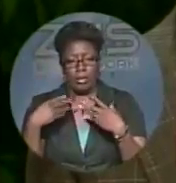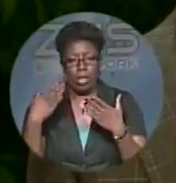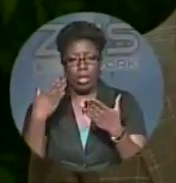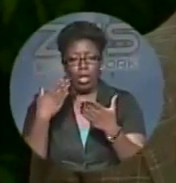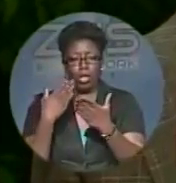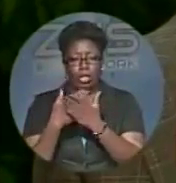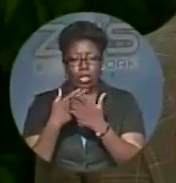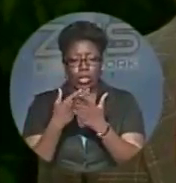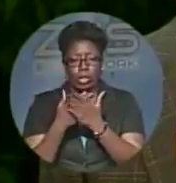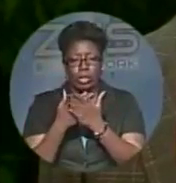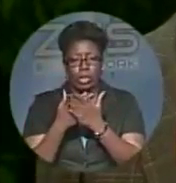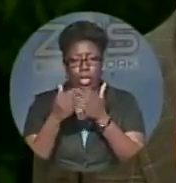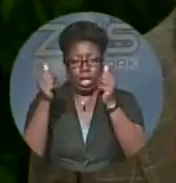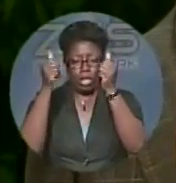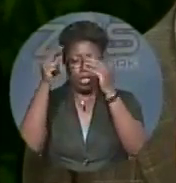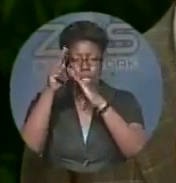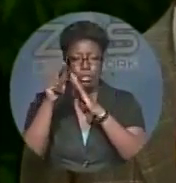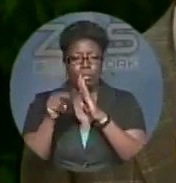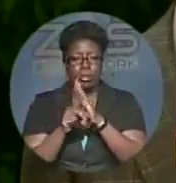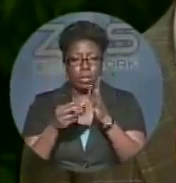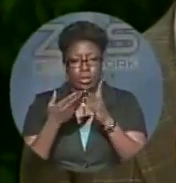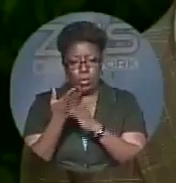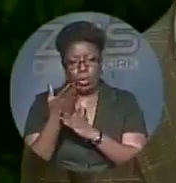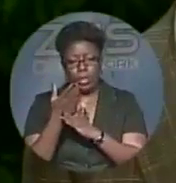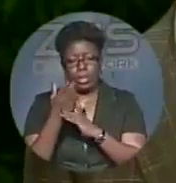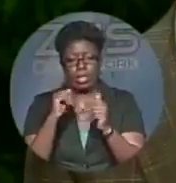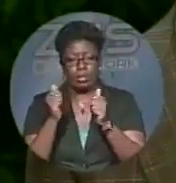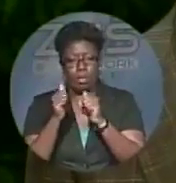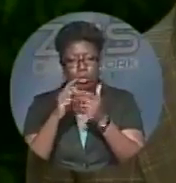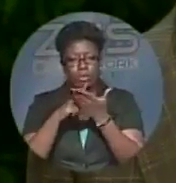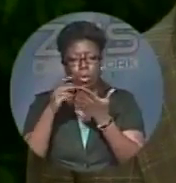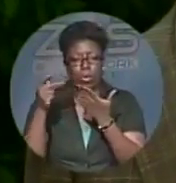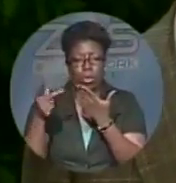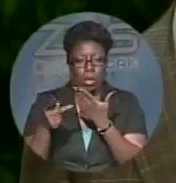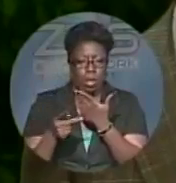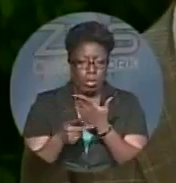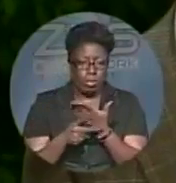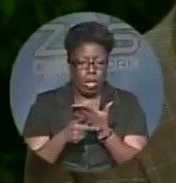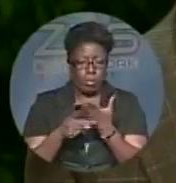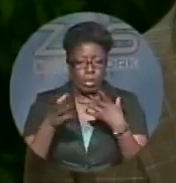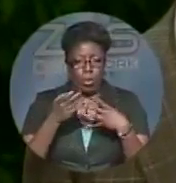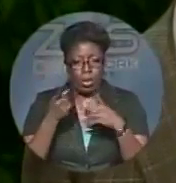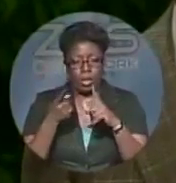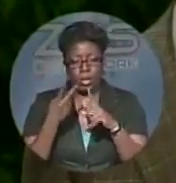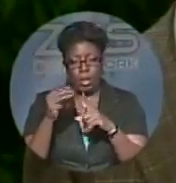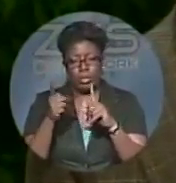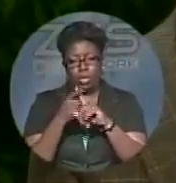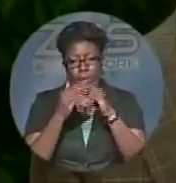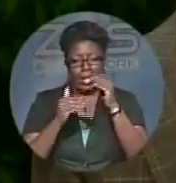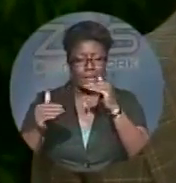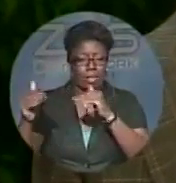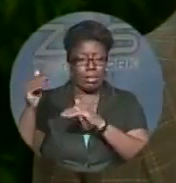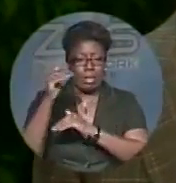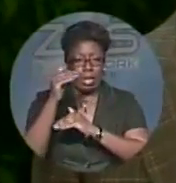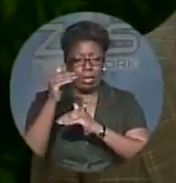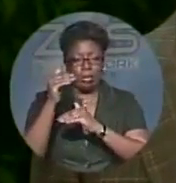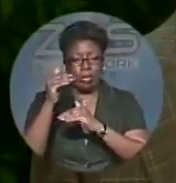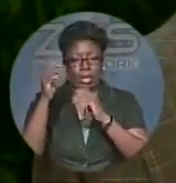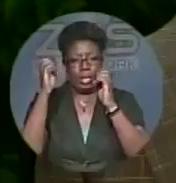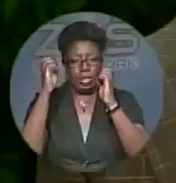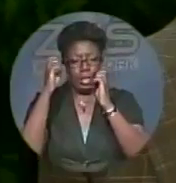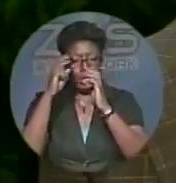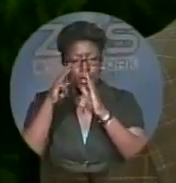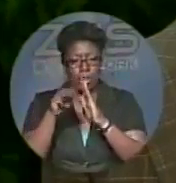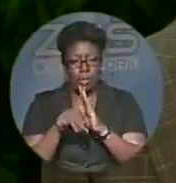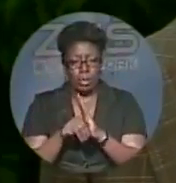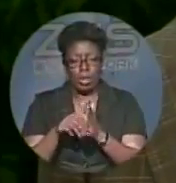achievement through this sports program. We want these kids to excel academically as well as they can, and